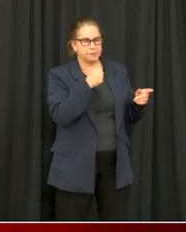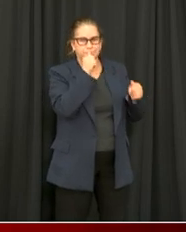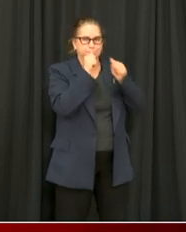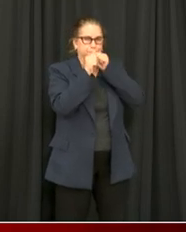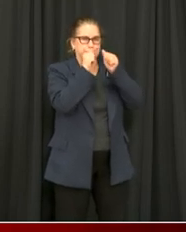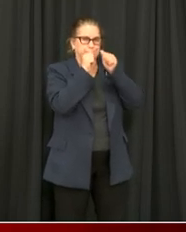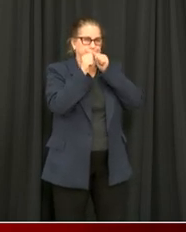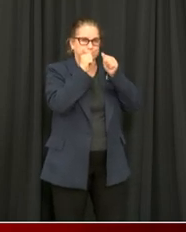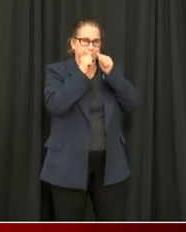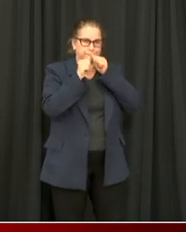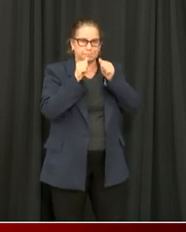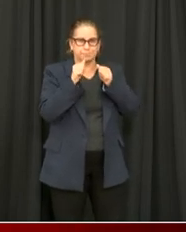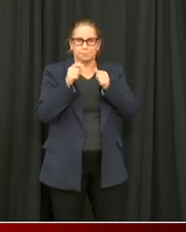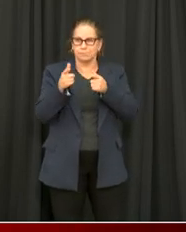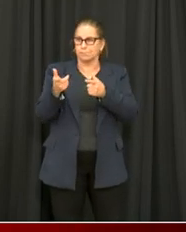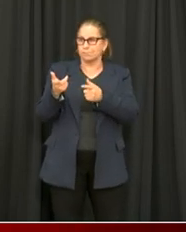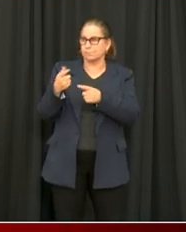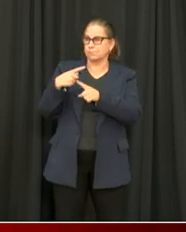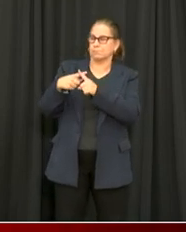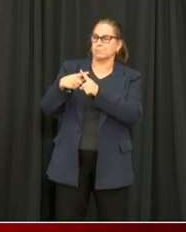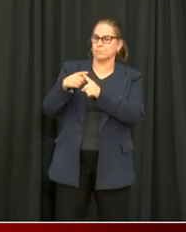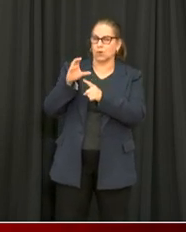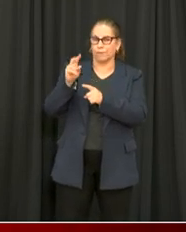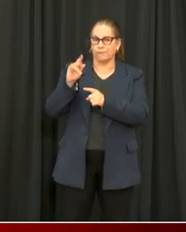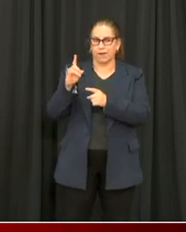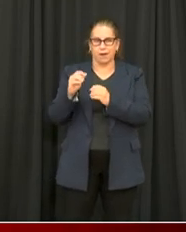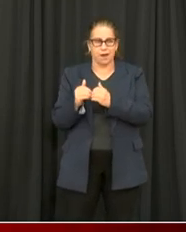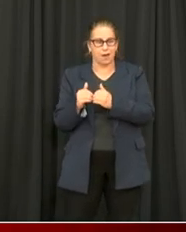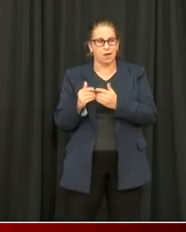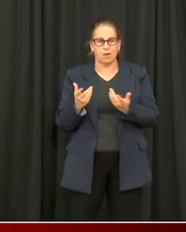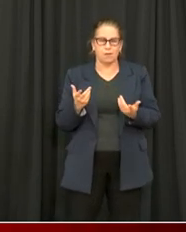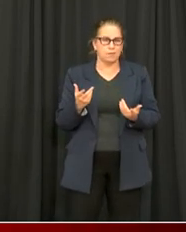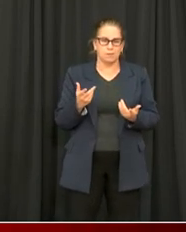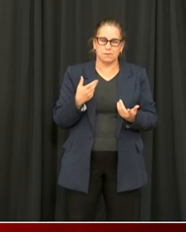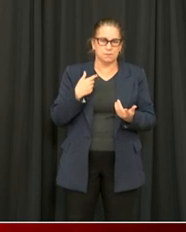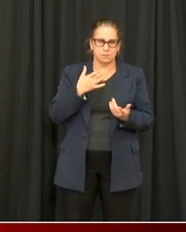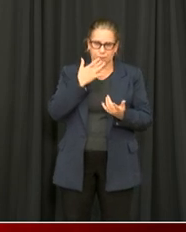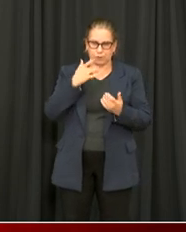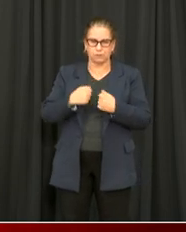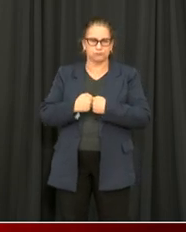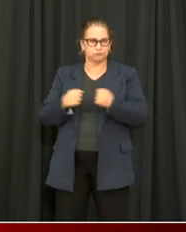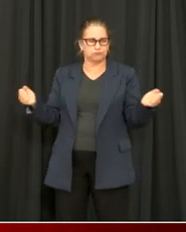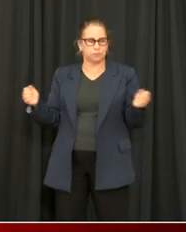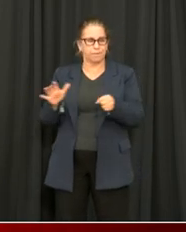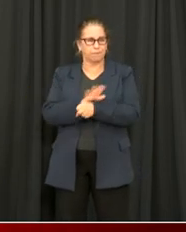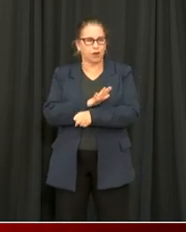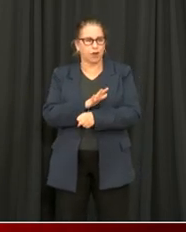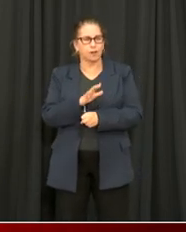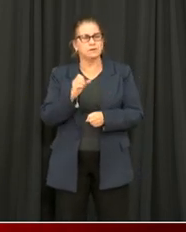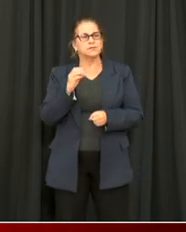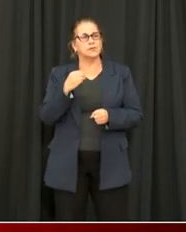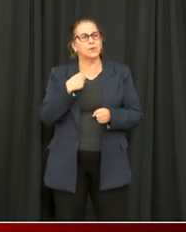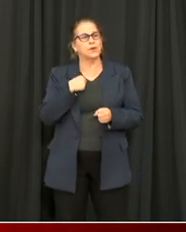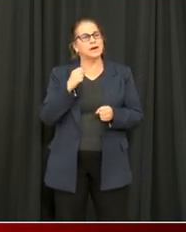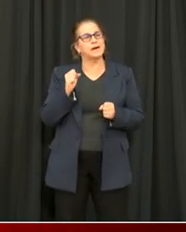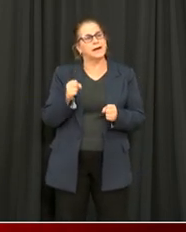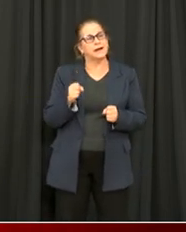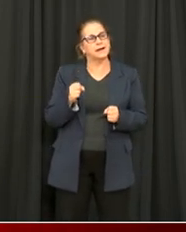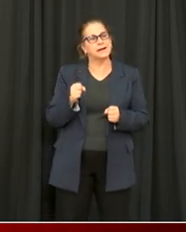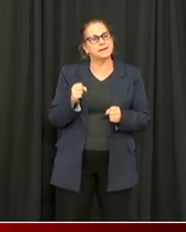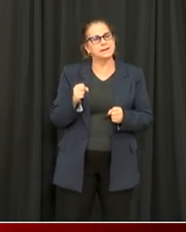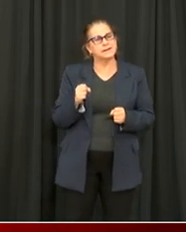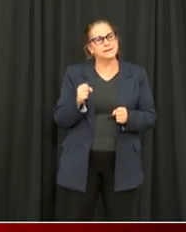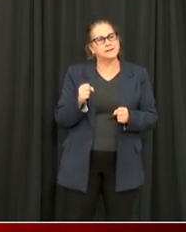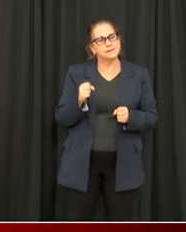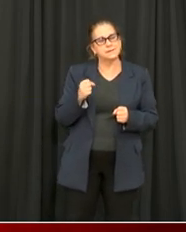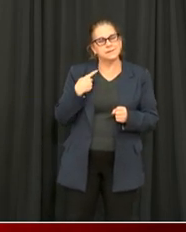it is perceived that a First Amendment activity has a set of stigma, then individuals might start to assume